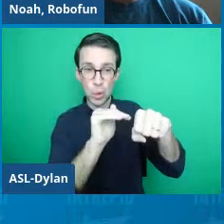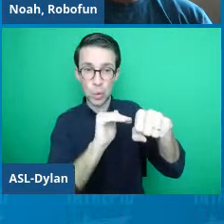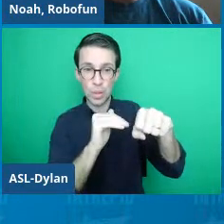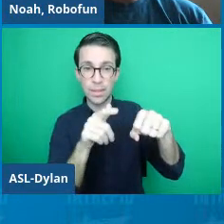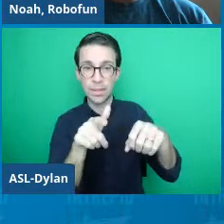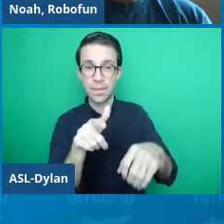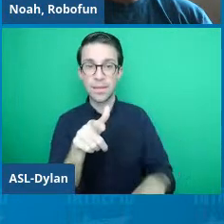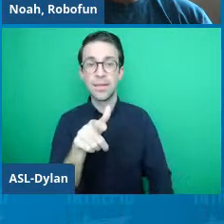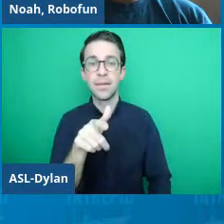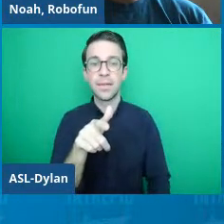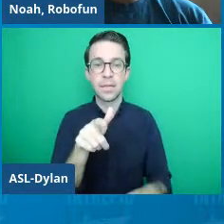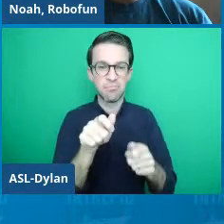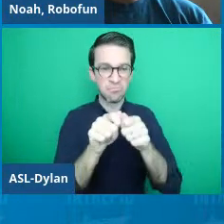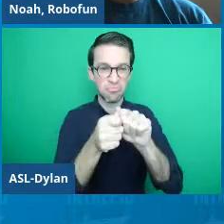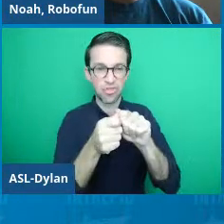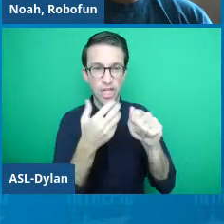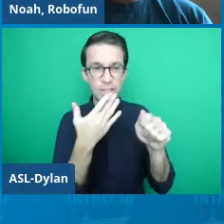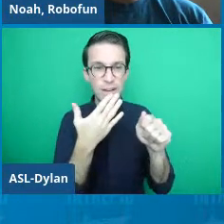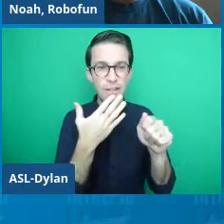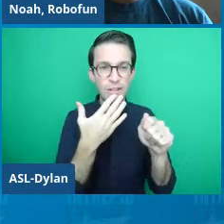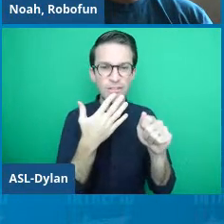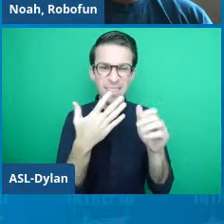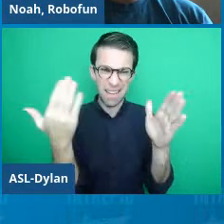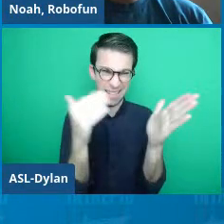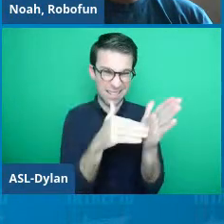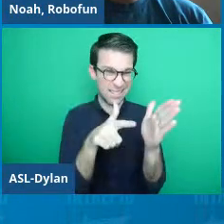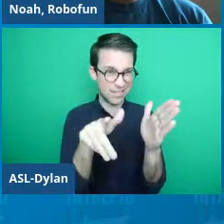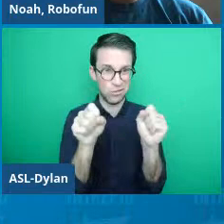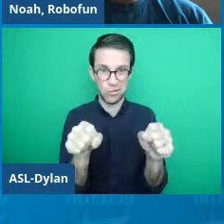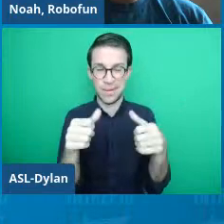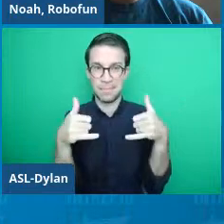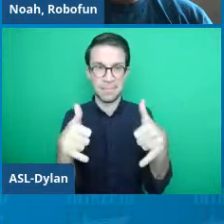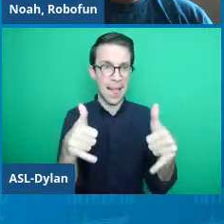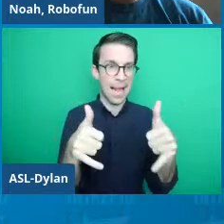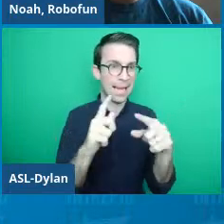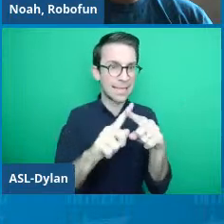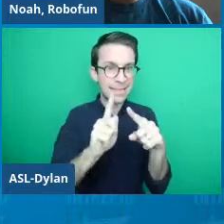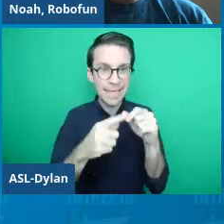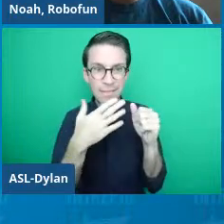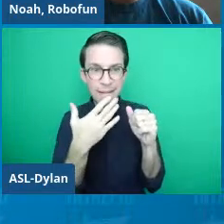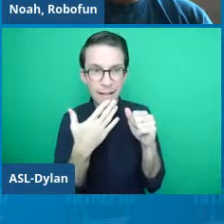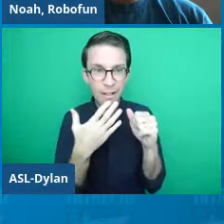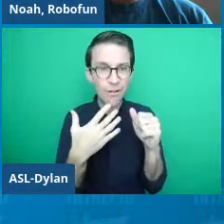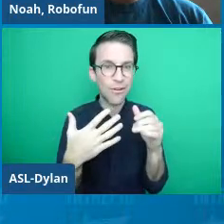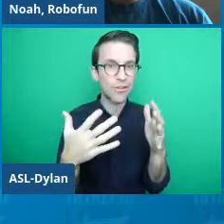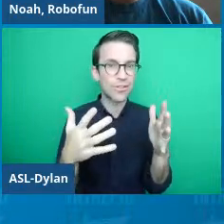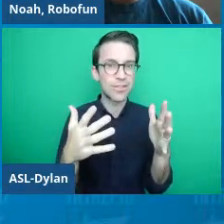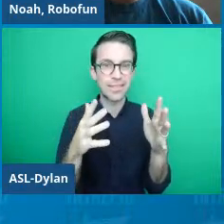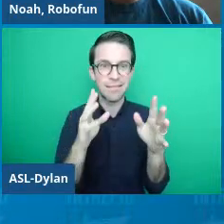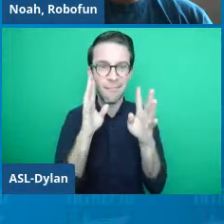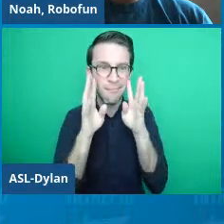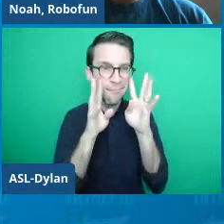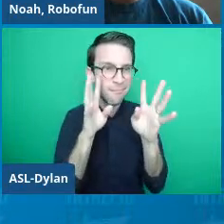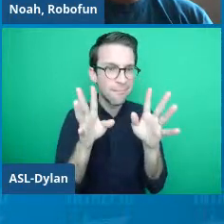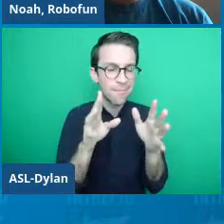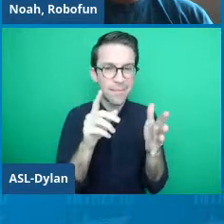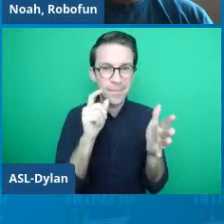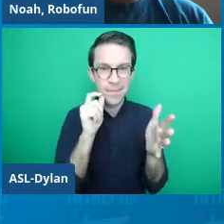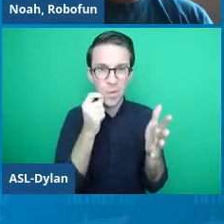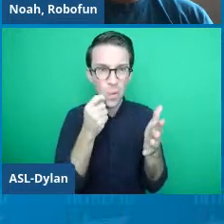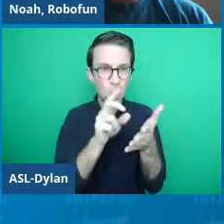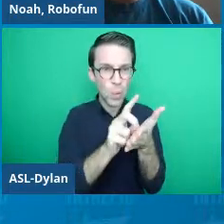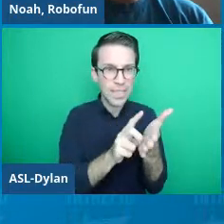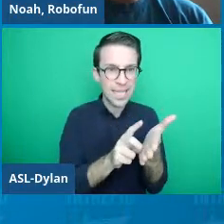Now we can change this one. So you can really get playful with the coloration, with the coloring. There we